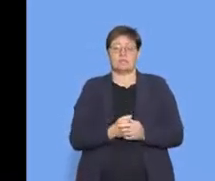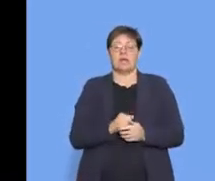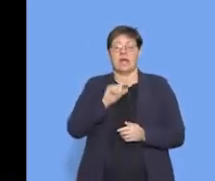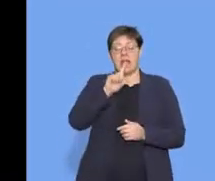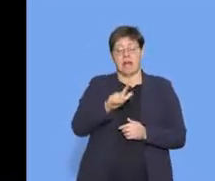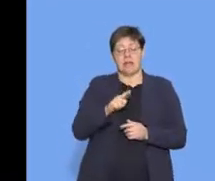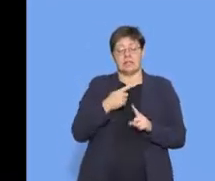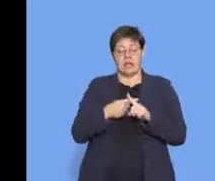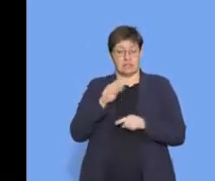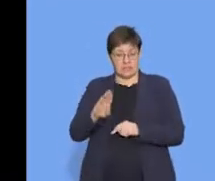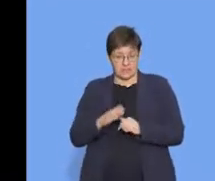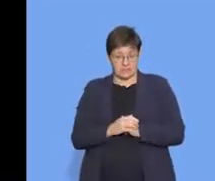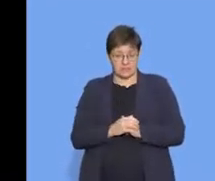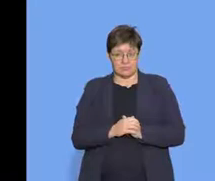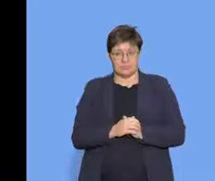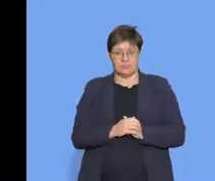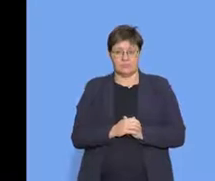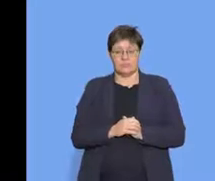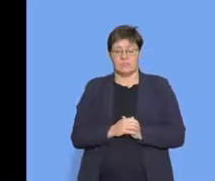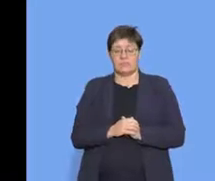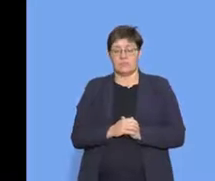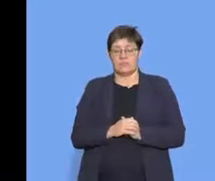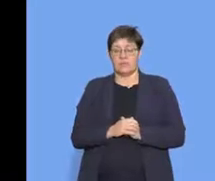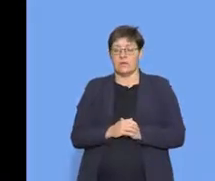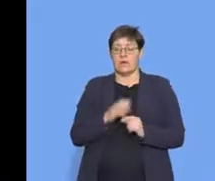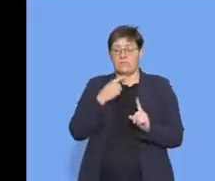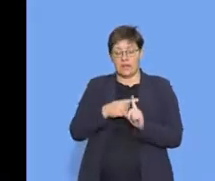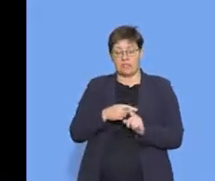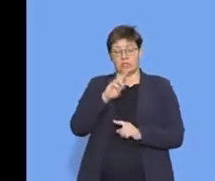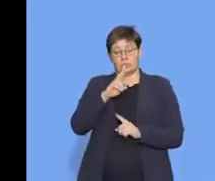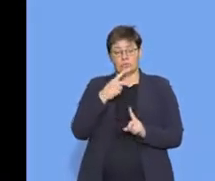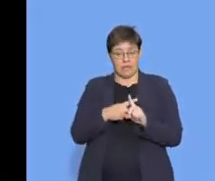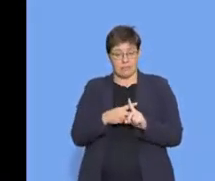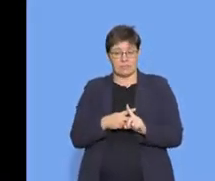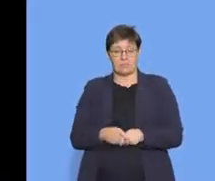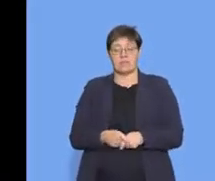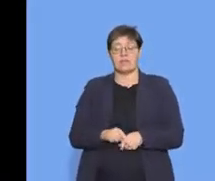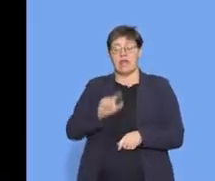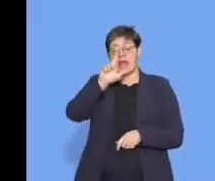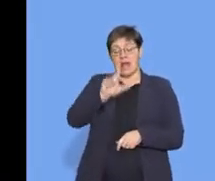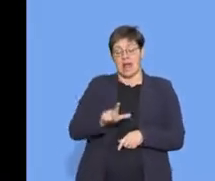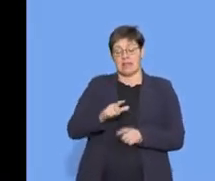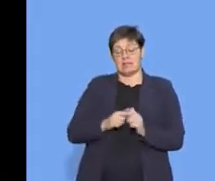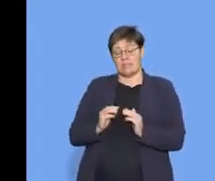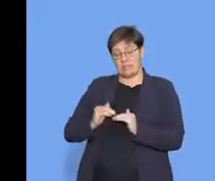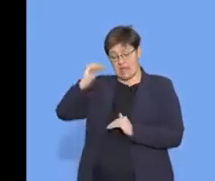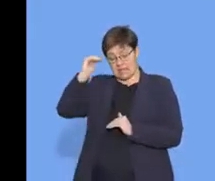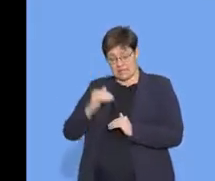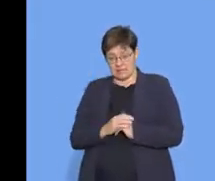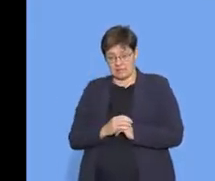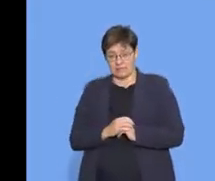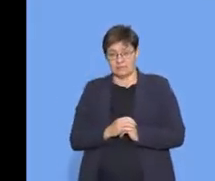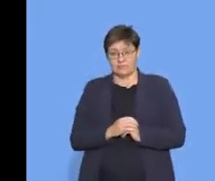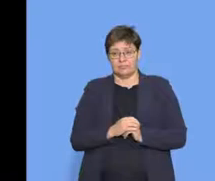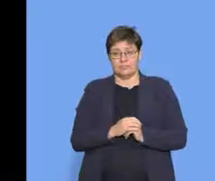times length times breadth, plus 2 times the area of the front and back